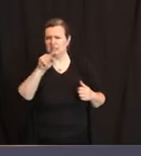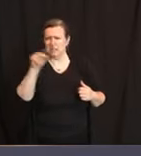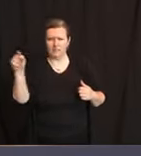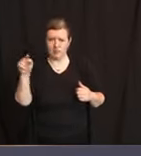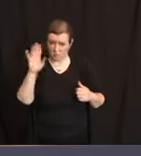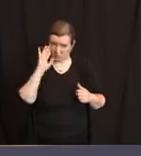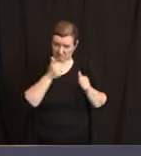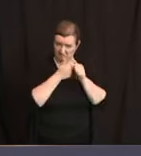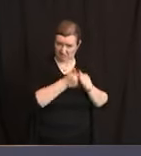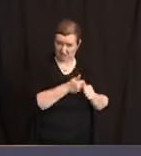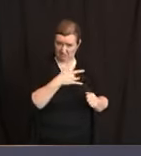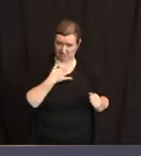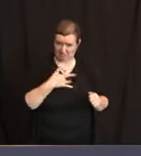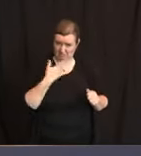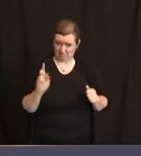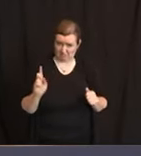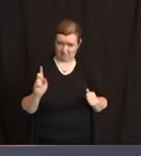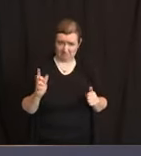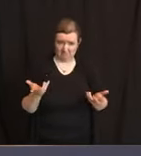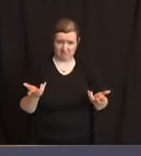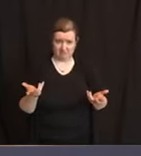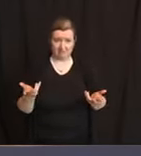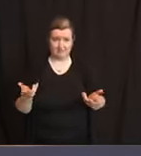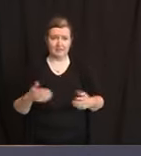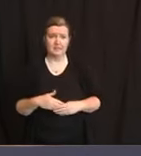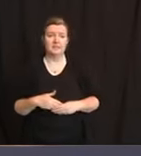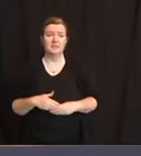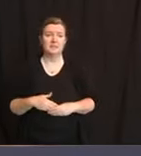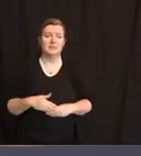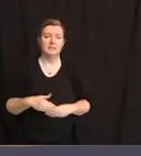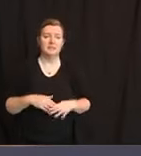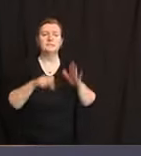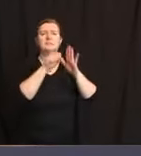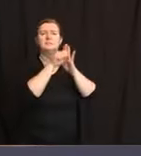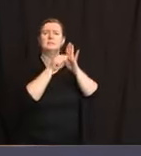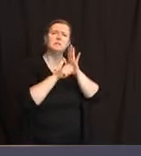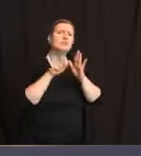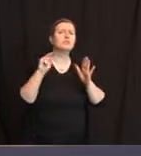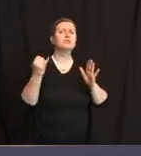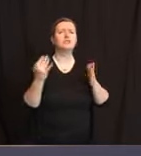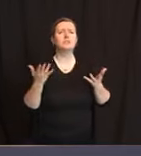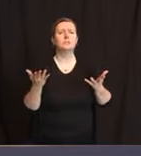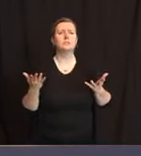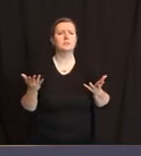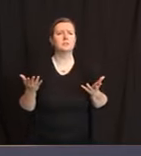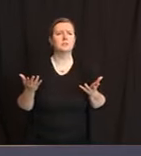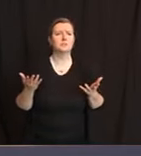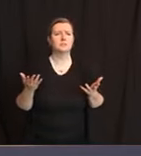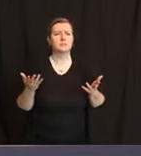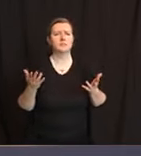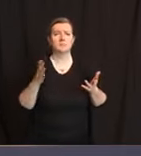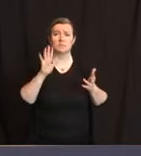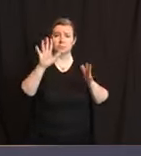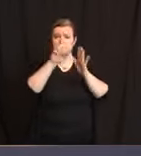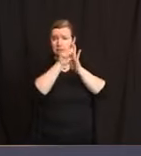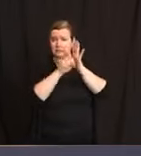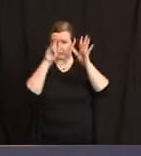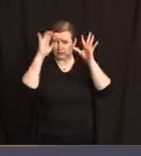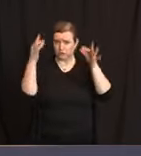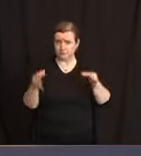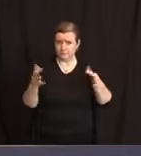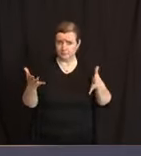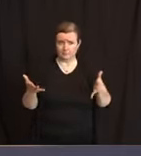providers. Do you think that situation, in particular the state's role, deserves critical scrutiny at this point? And last question, please. Last